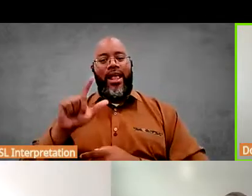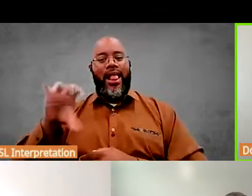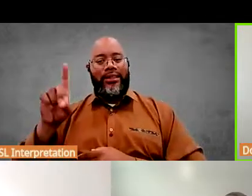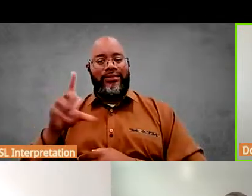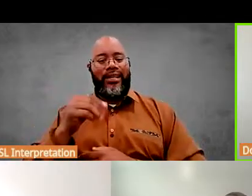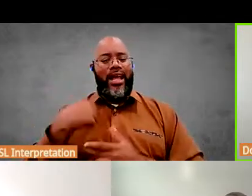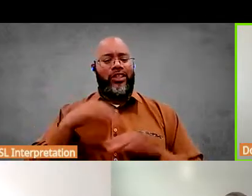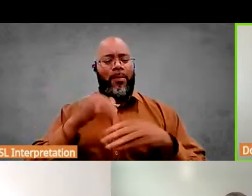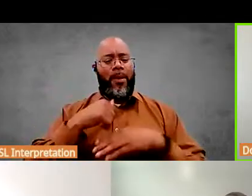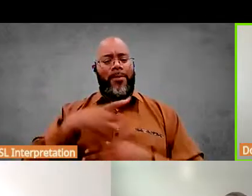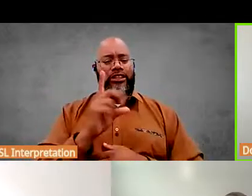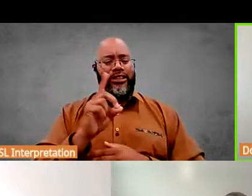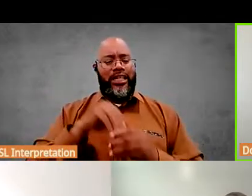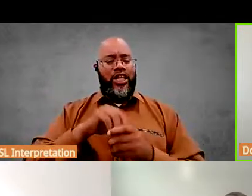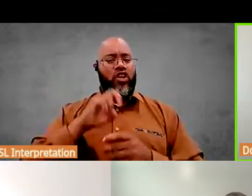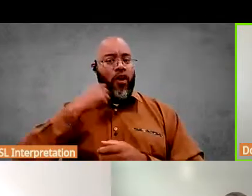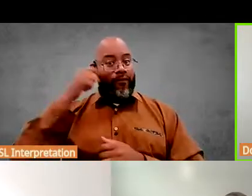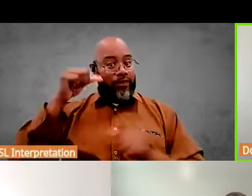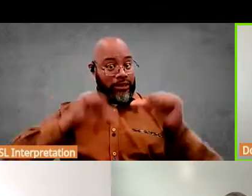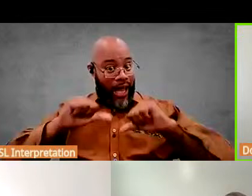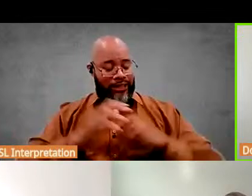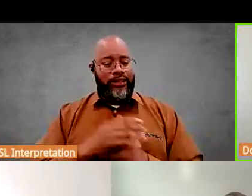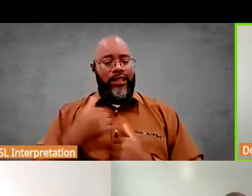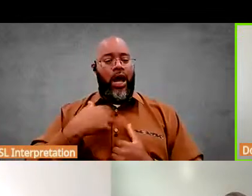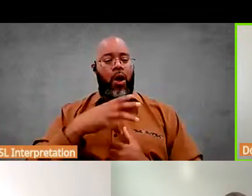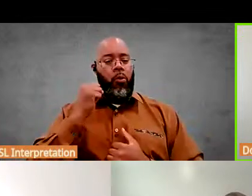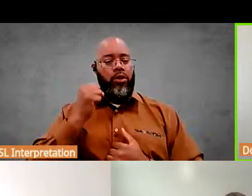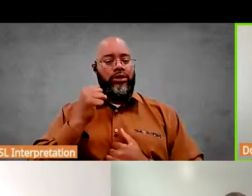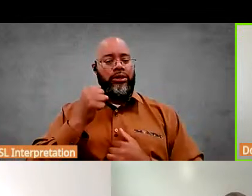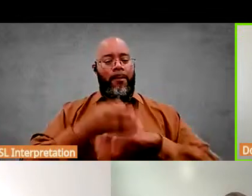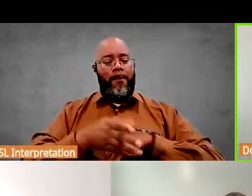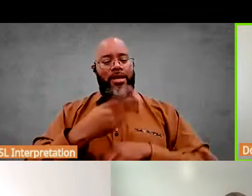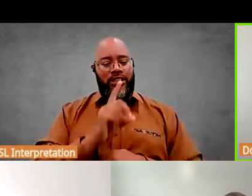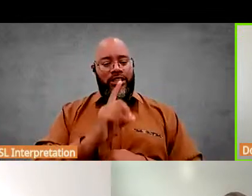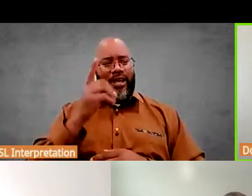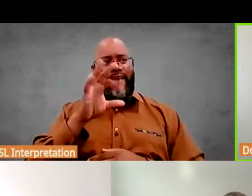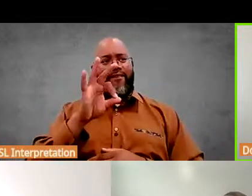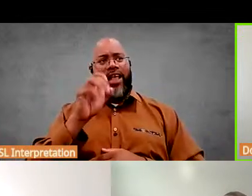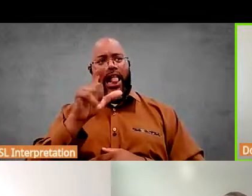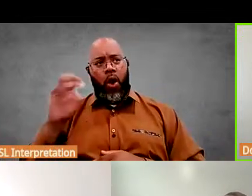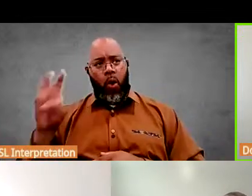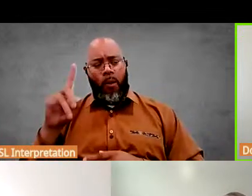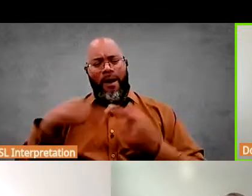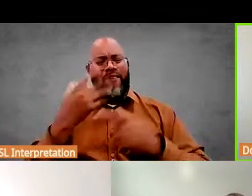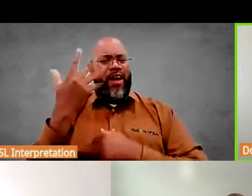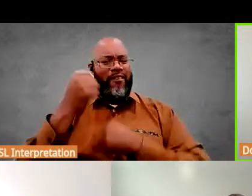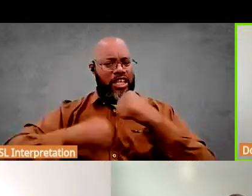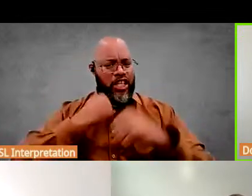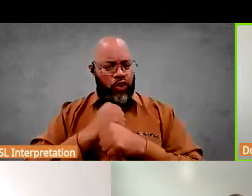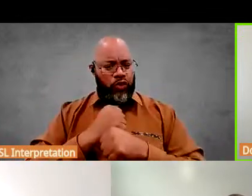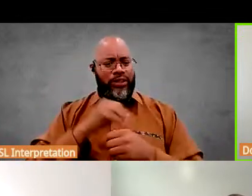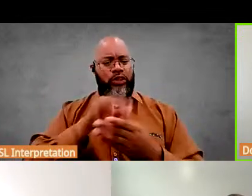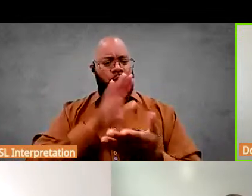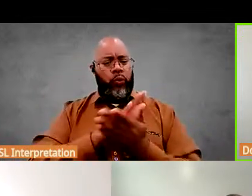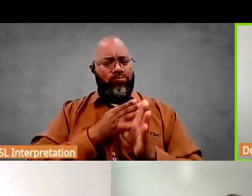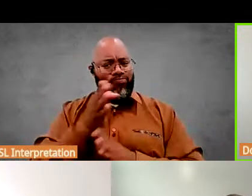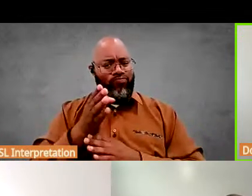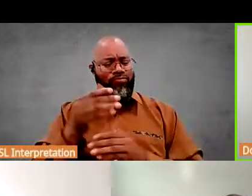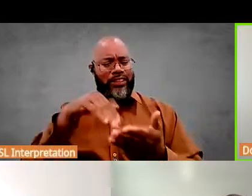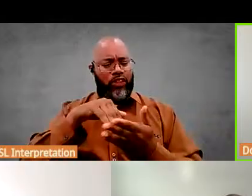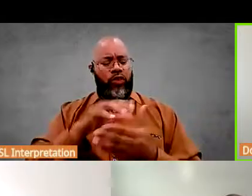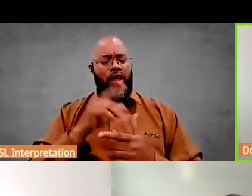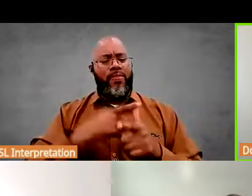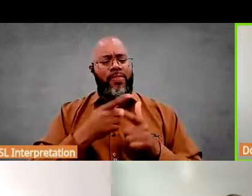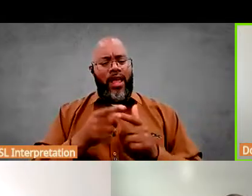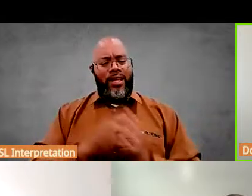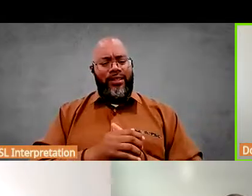my PhD in neuroscience. So I was a postdoctoral fellow for about 5 years in an academic center. And